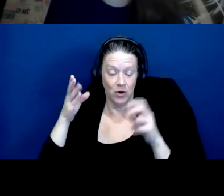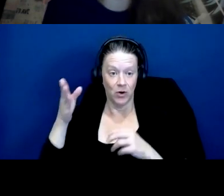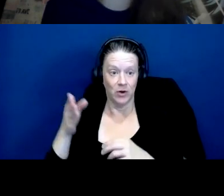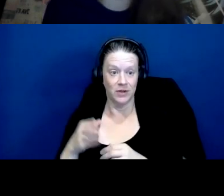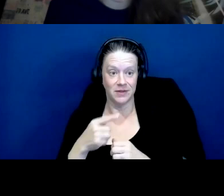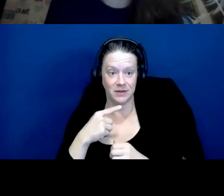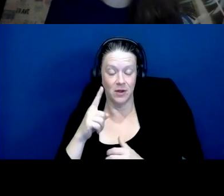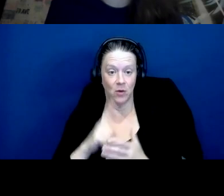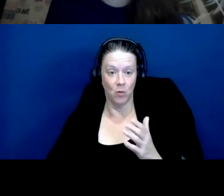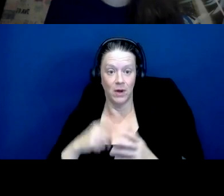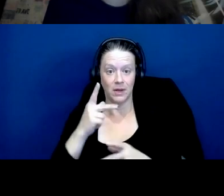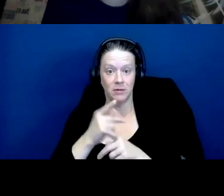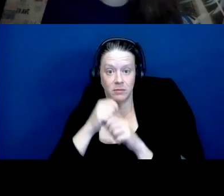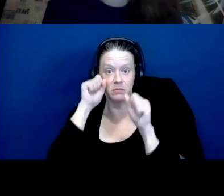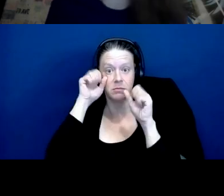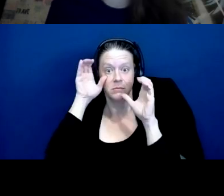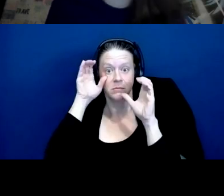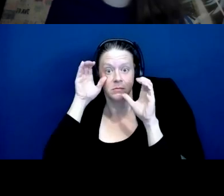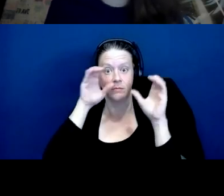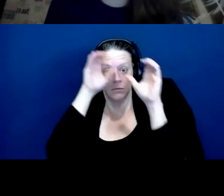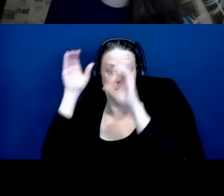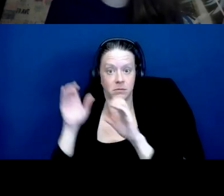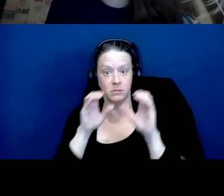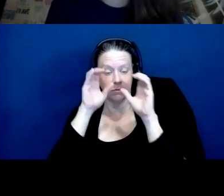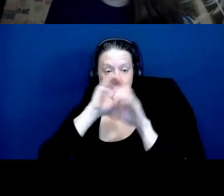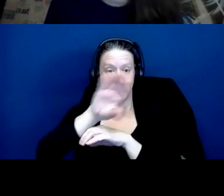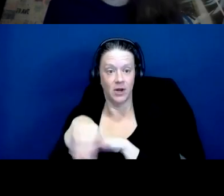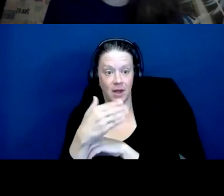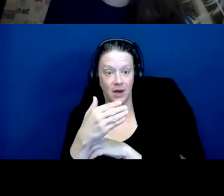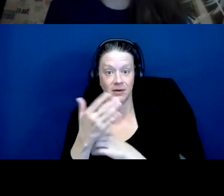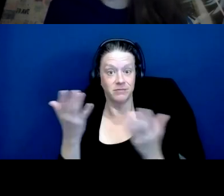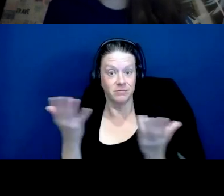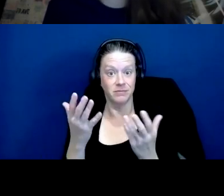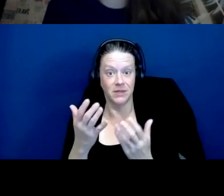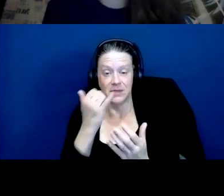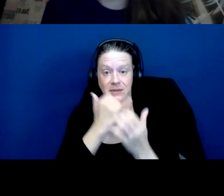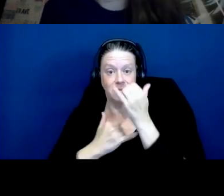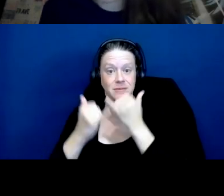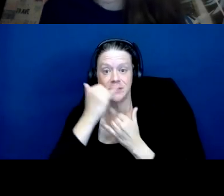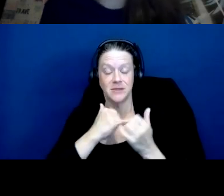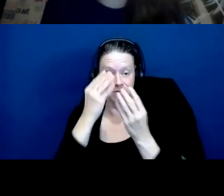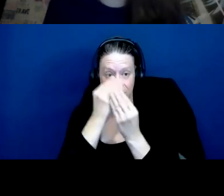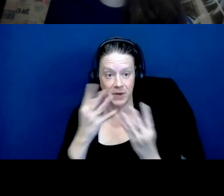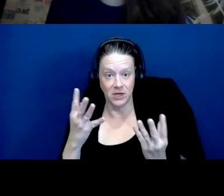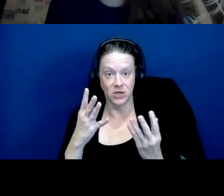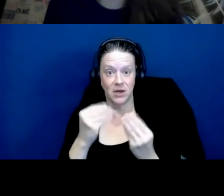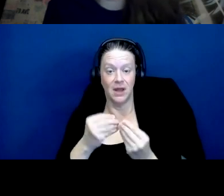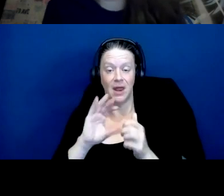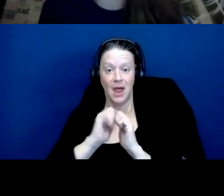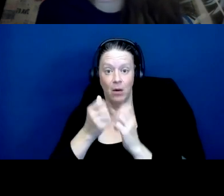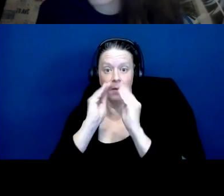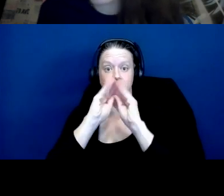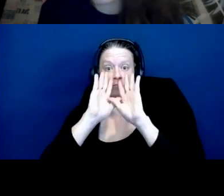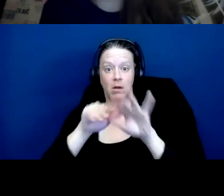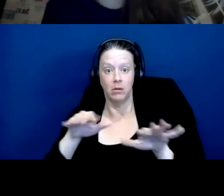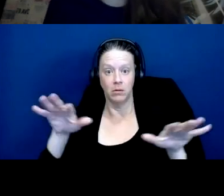and disinformation and how fast it's moving." I try to keep up, but social media,